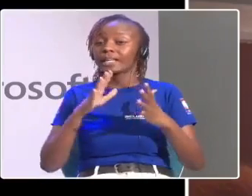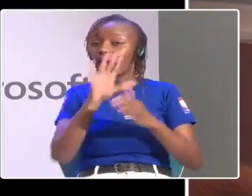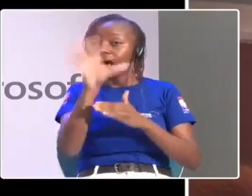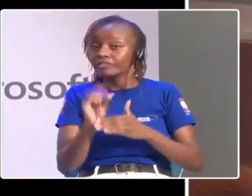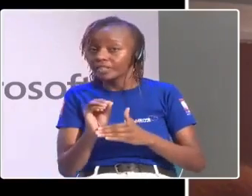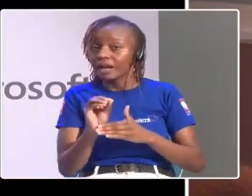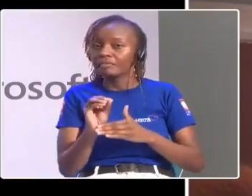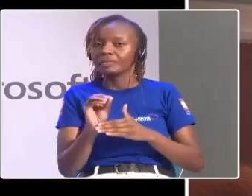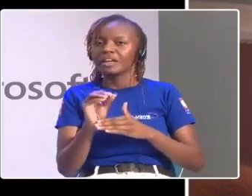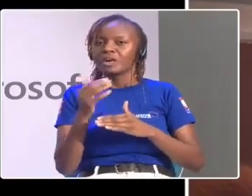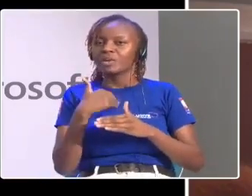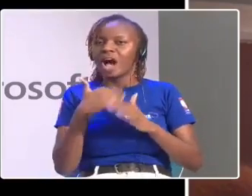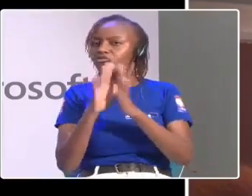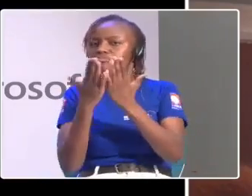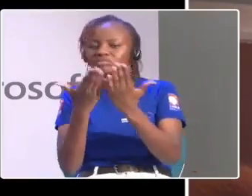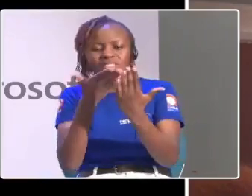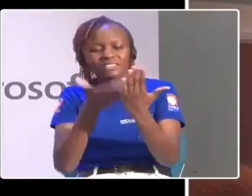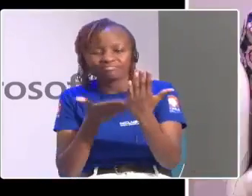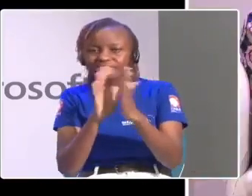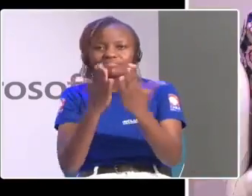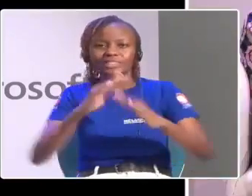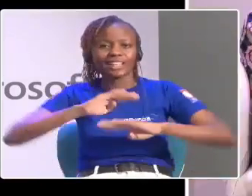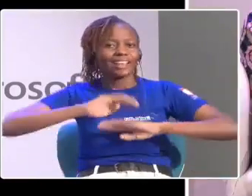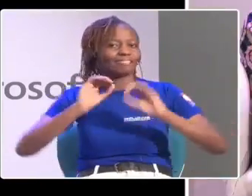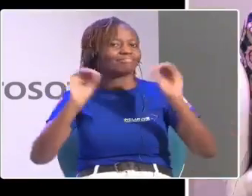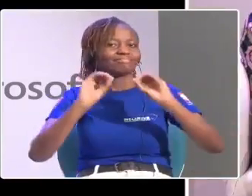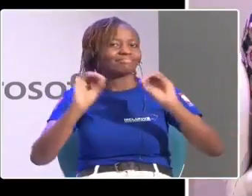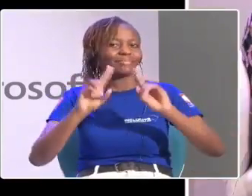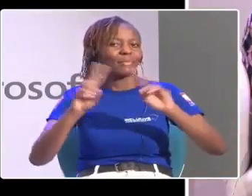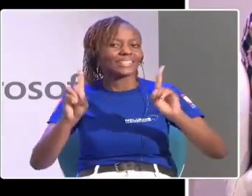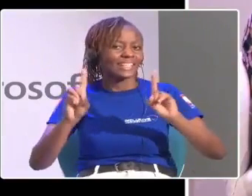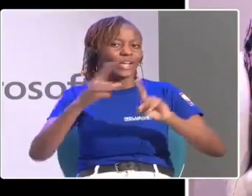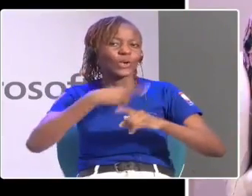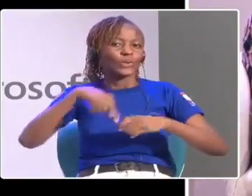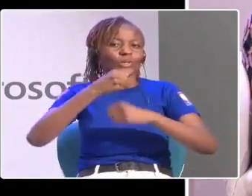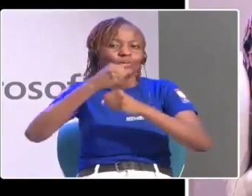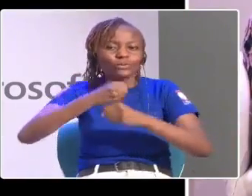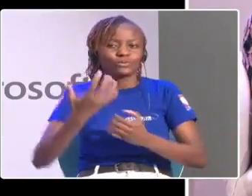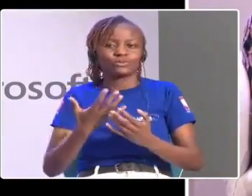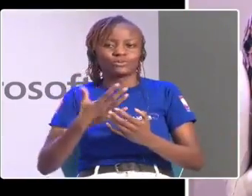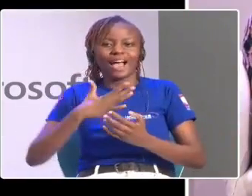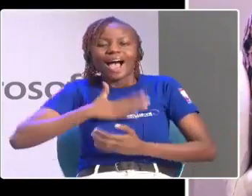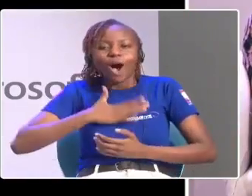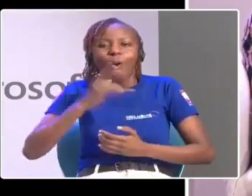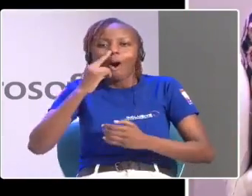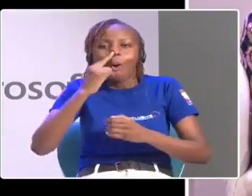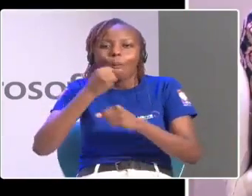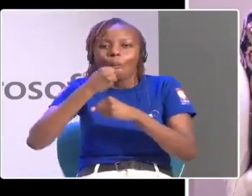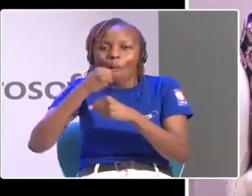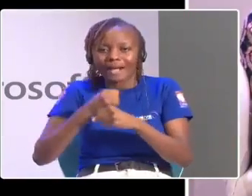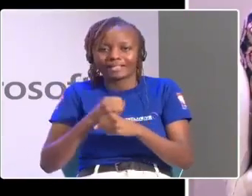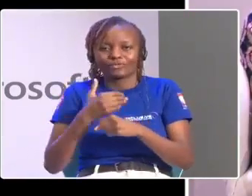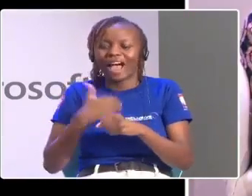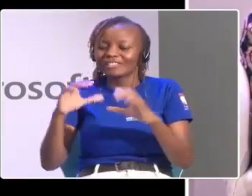studying the literature is not enough. And so again, doing our homework so that the community doesn't have to